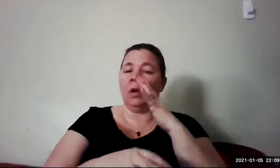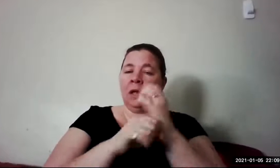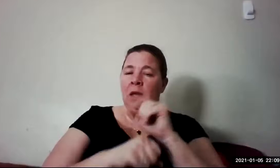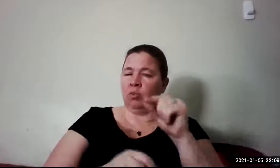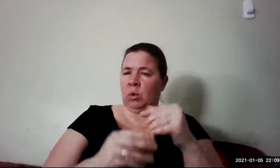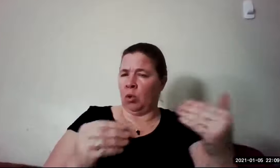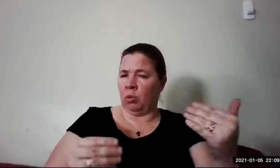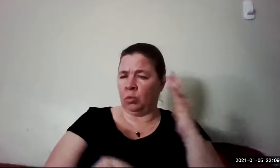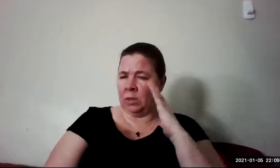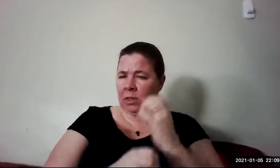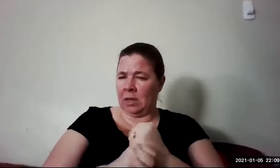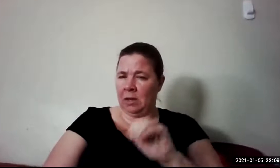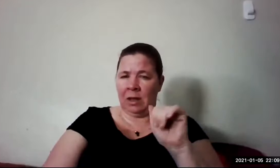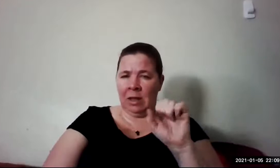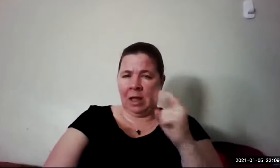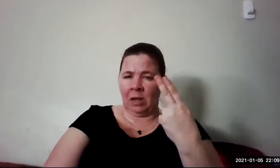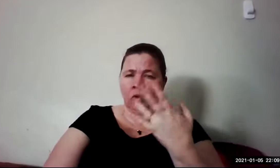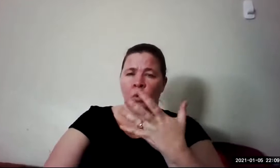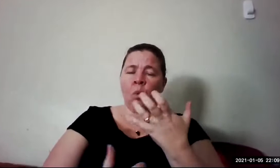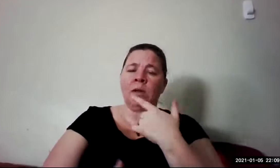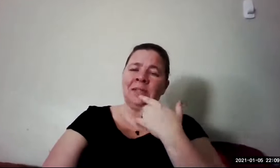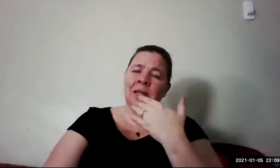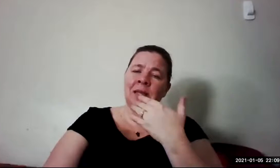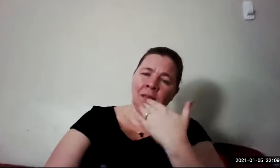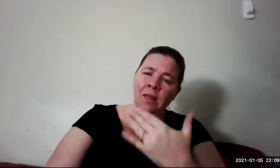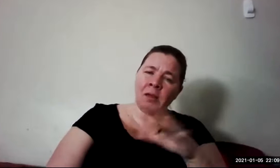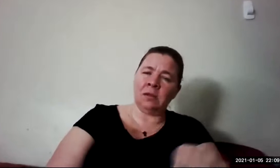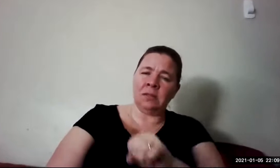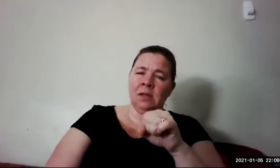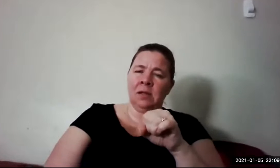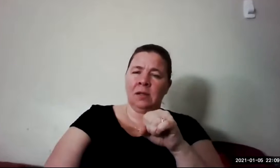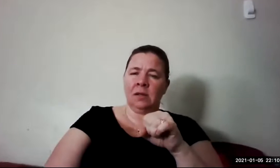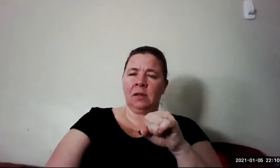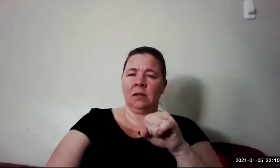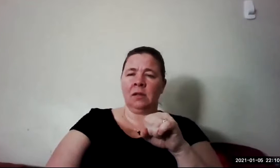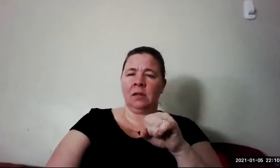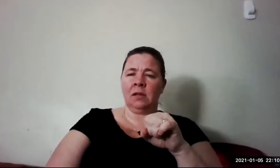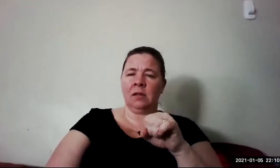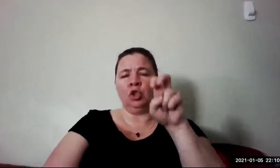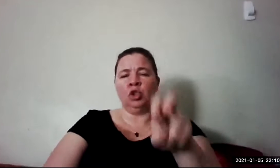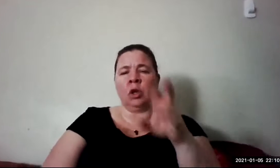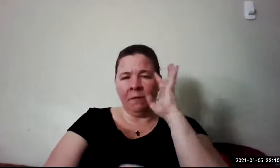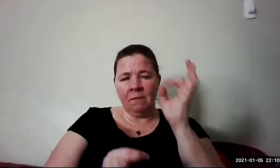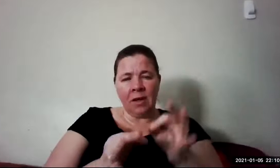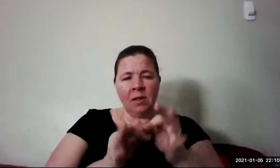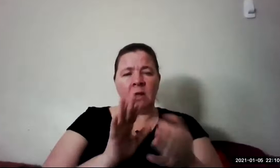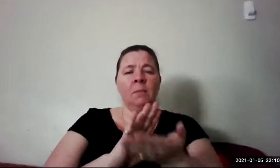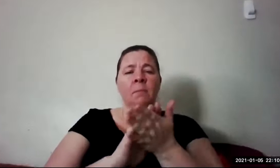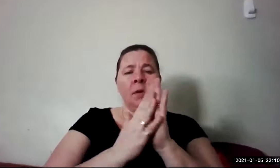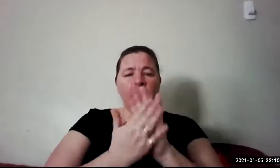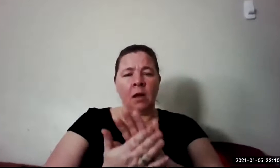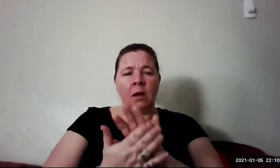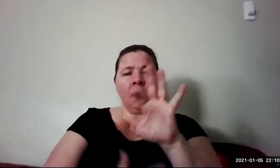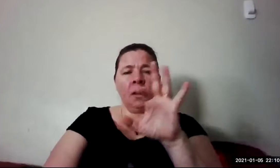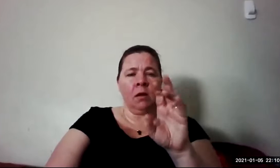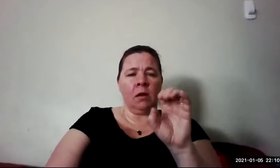CEO, just wanted to say thank you for taking the leap of faith to become a founder, and he's rewarding